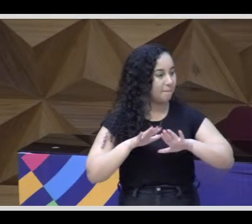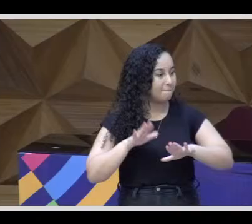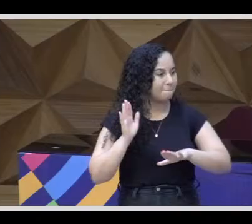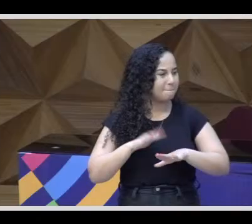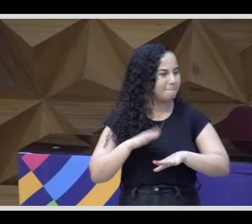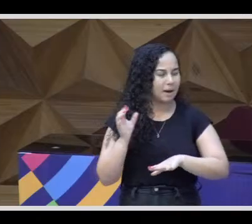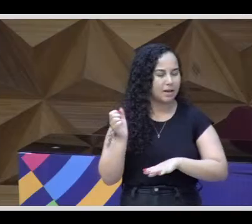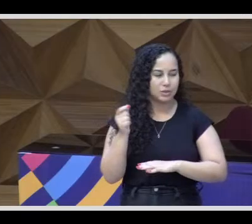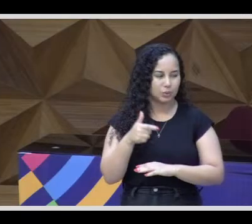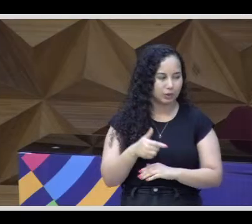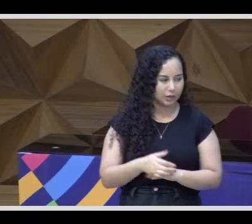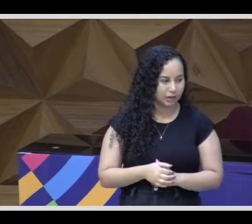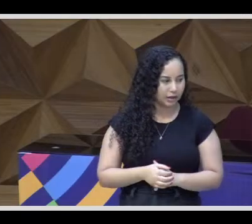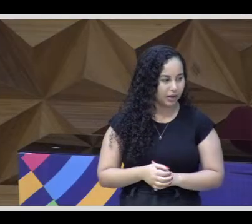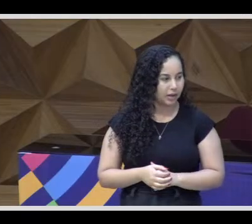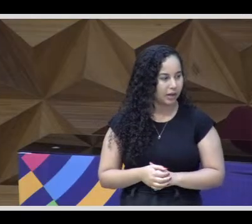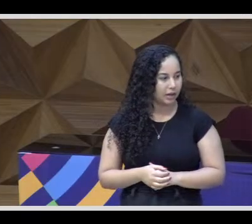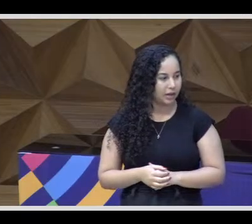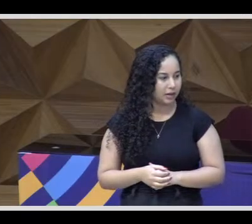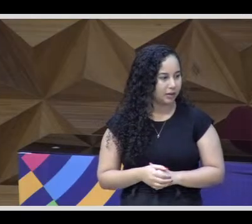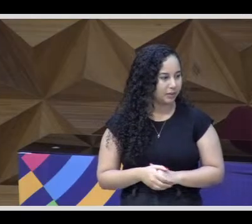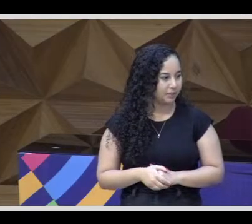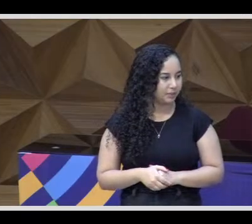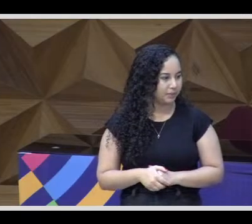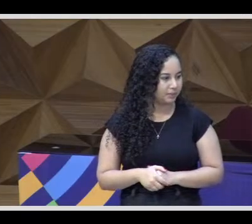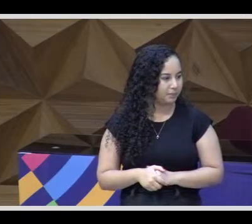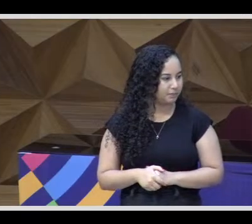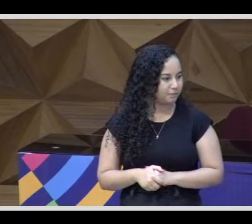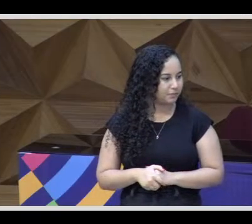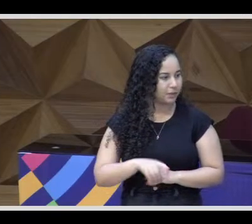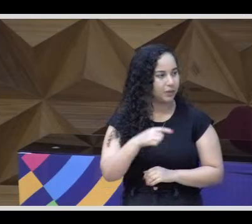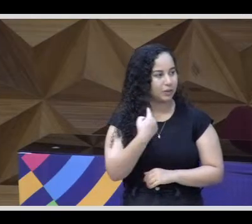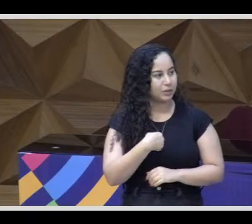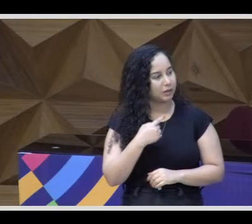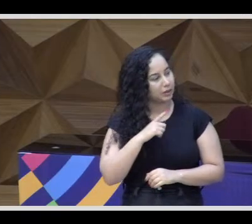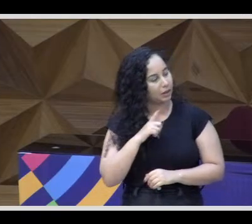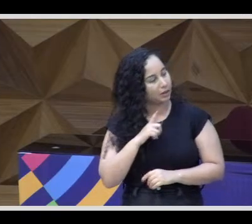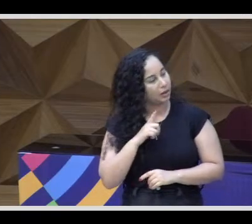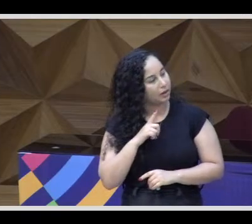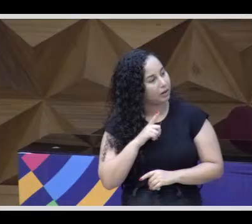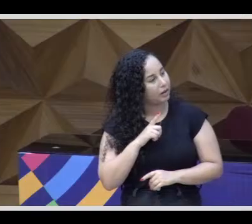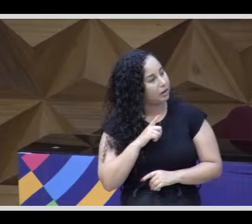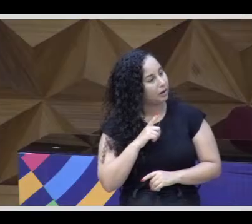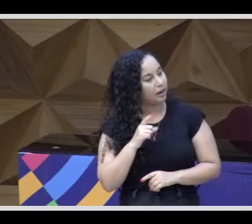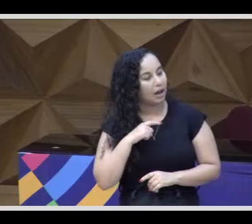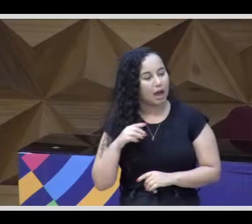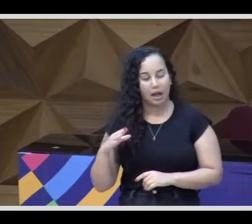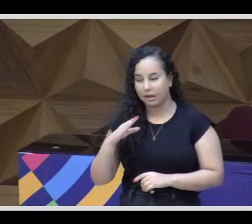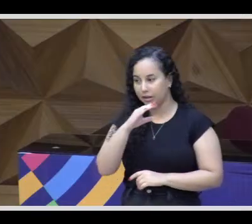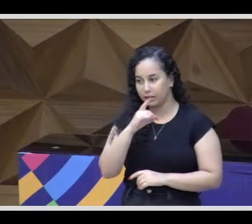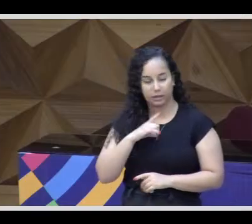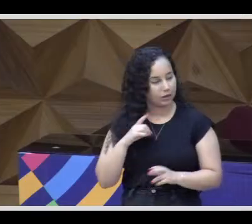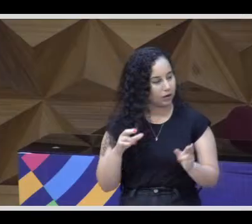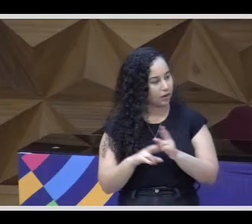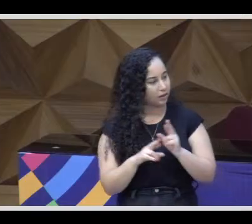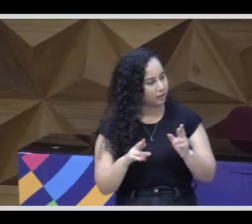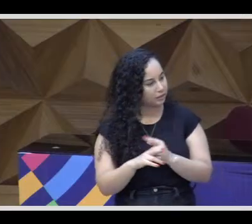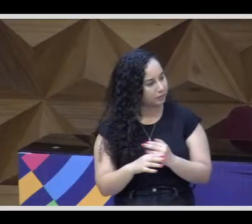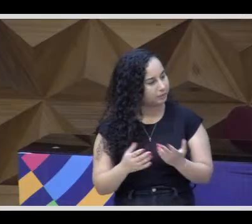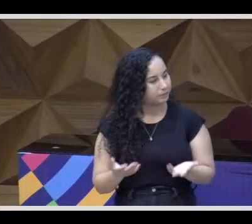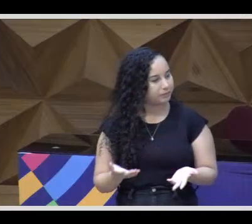than in our own field. We can go, above, and analyzing the correlation was really